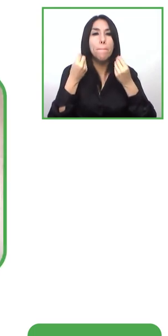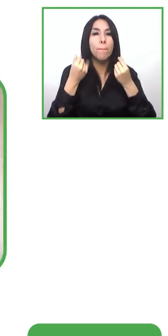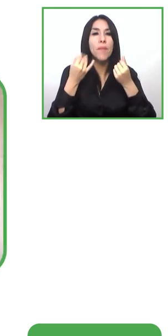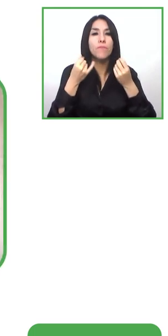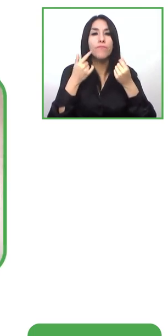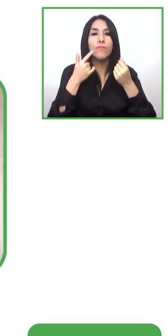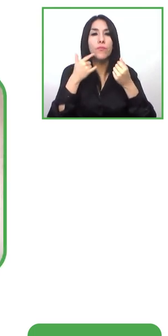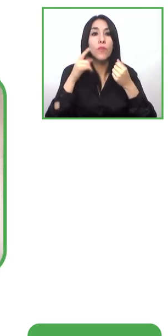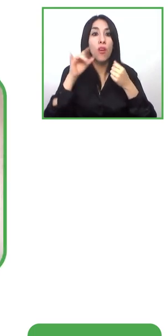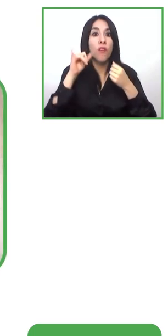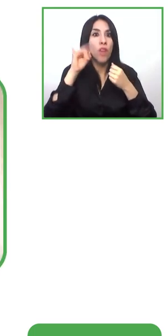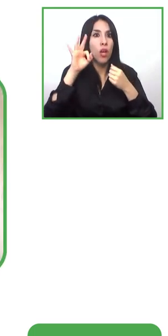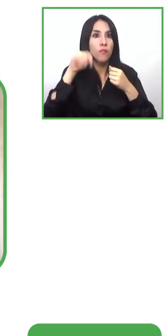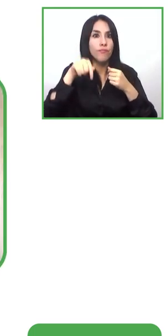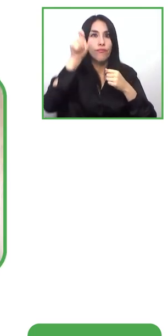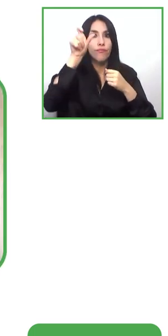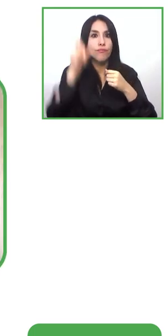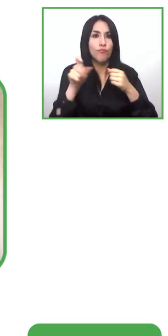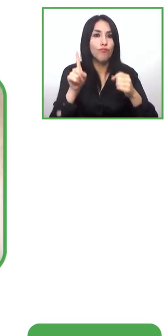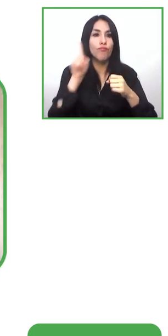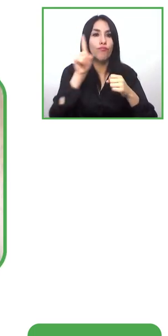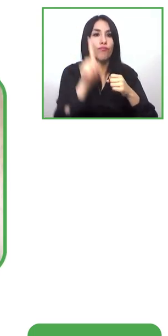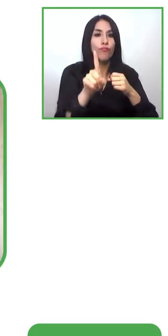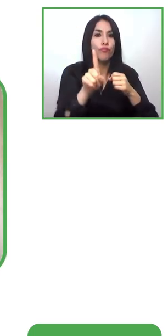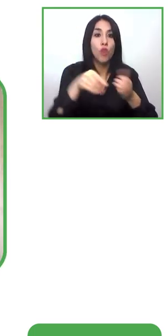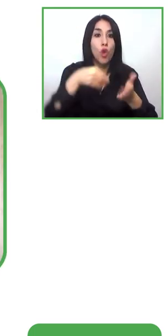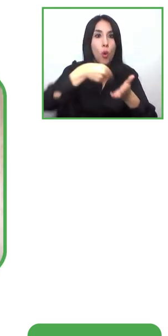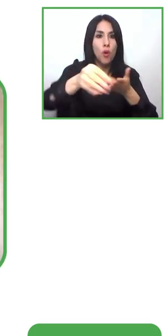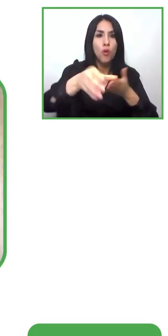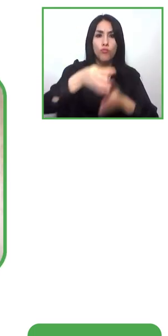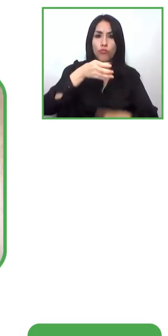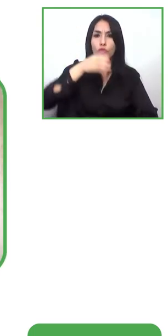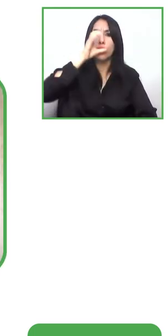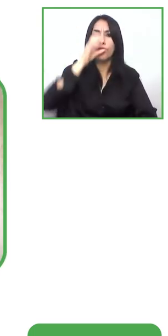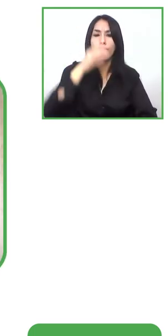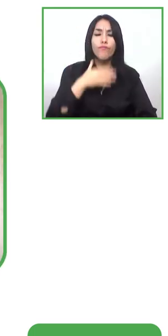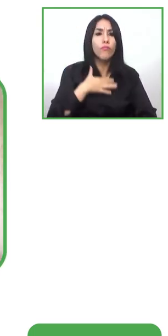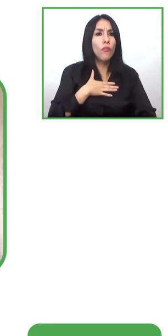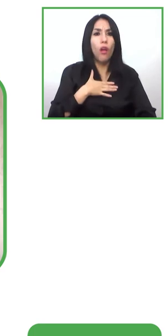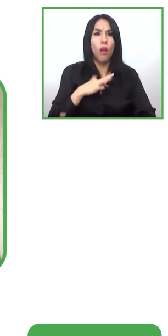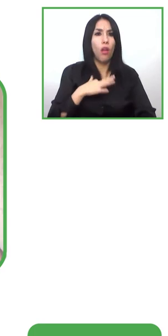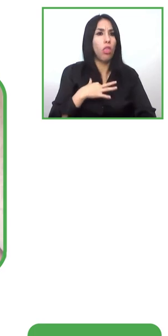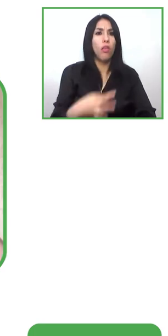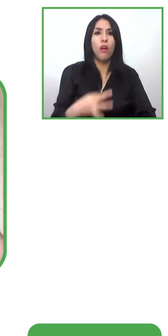in leadership positions. For us, the proof that Deaf Can Coffee is the best